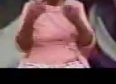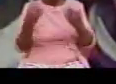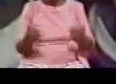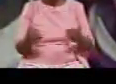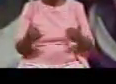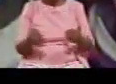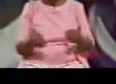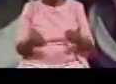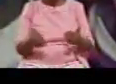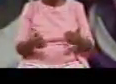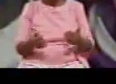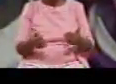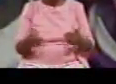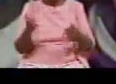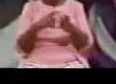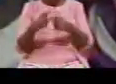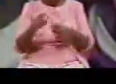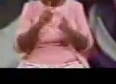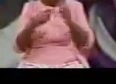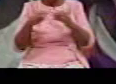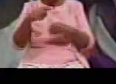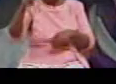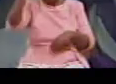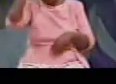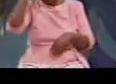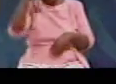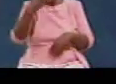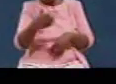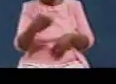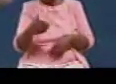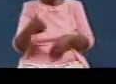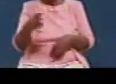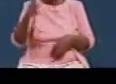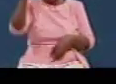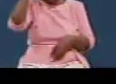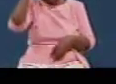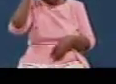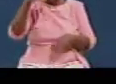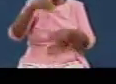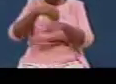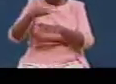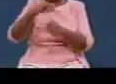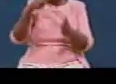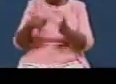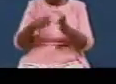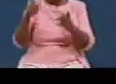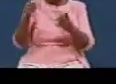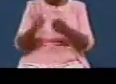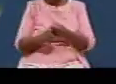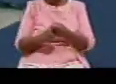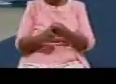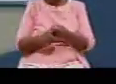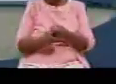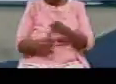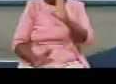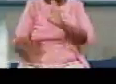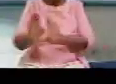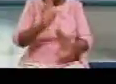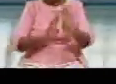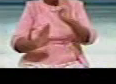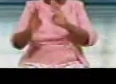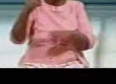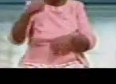so he mentions Satan here. Satan sent this one to buffet me.